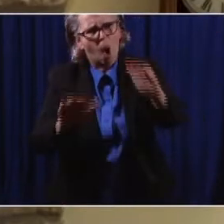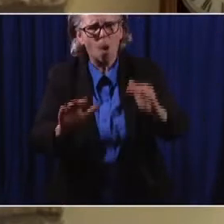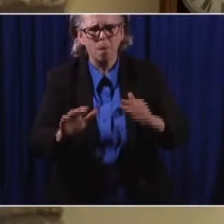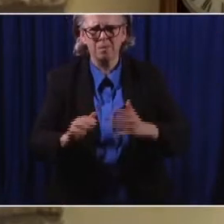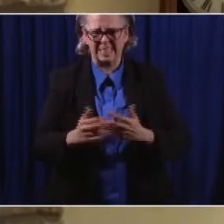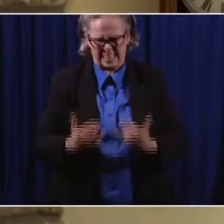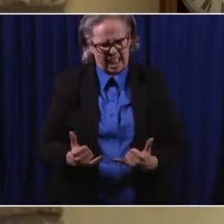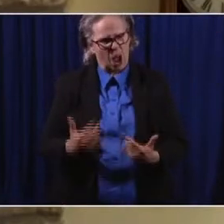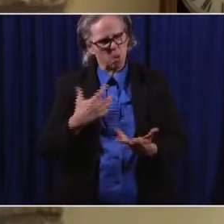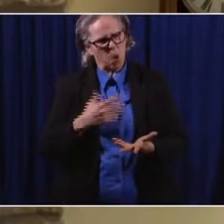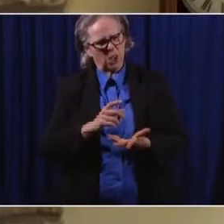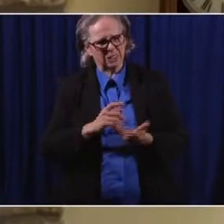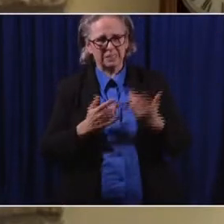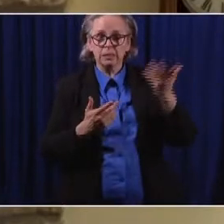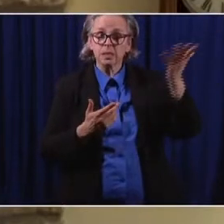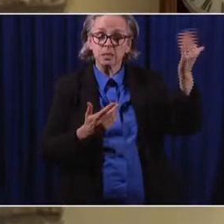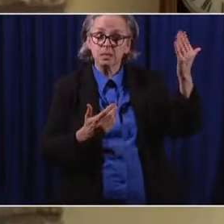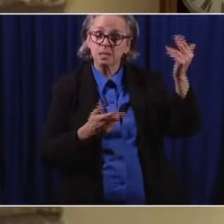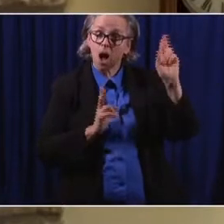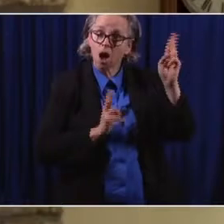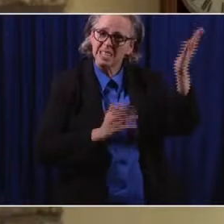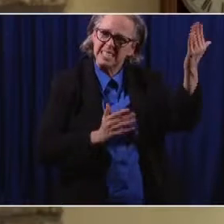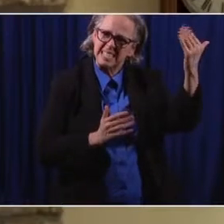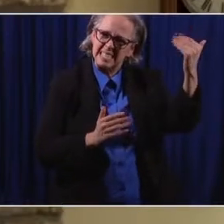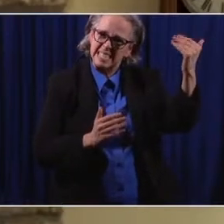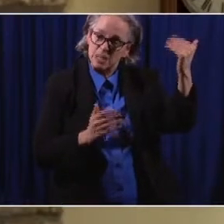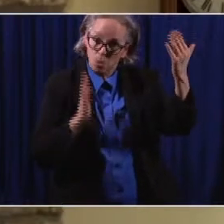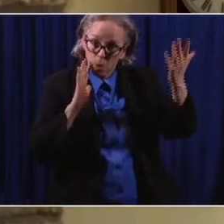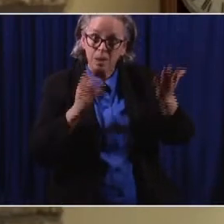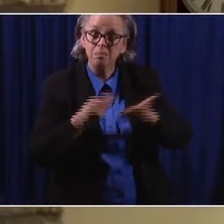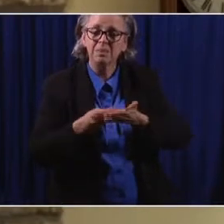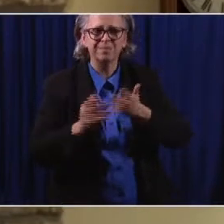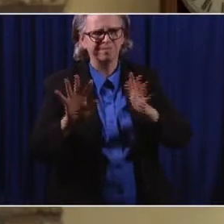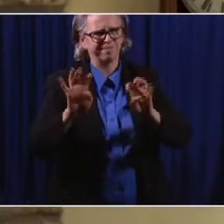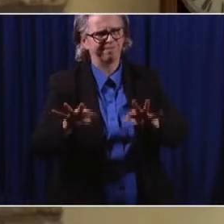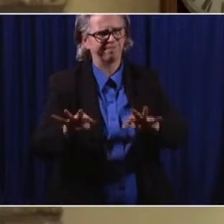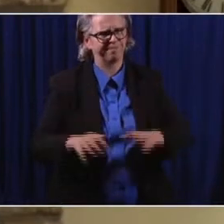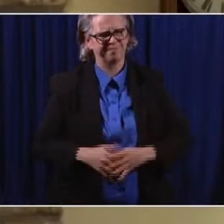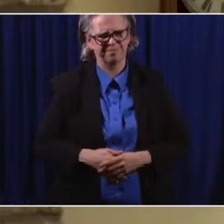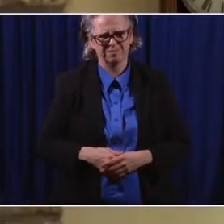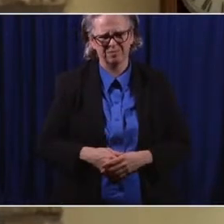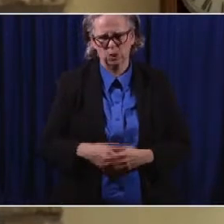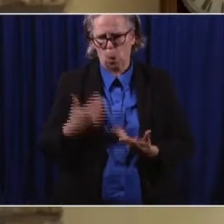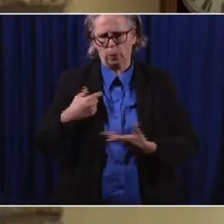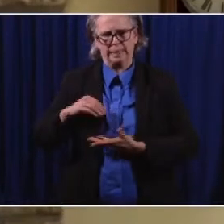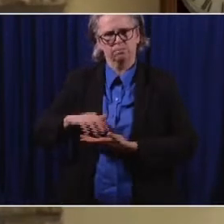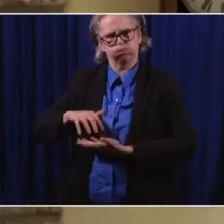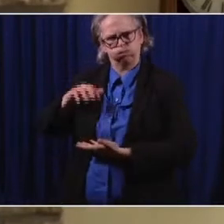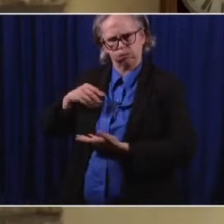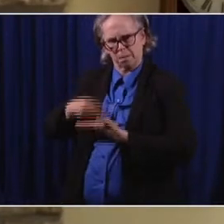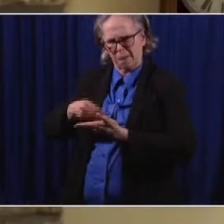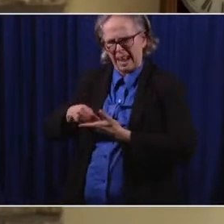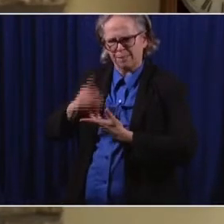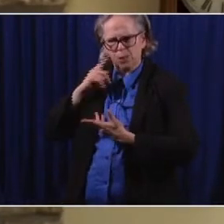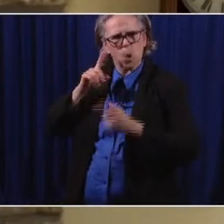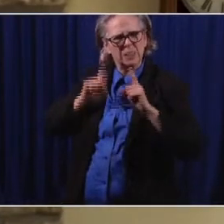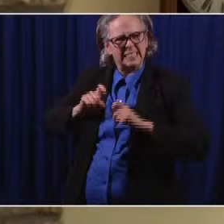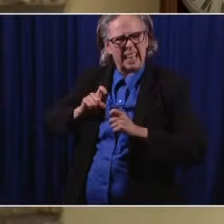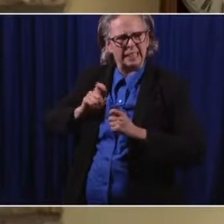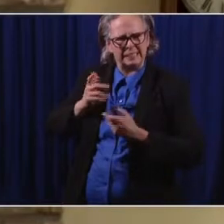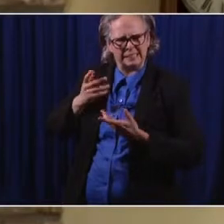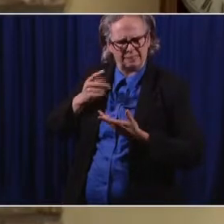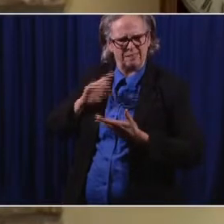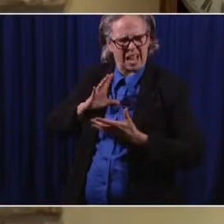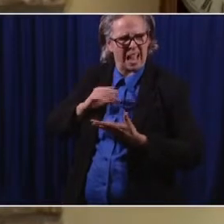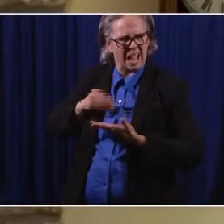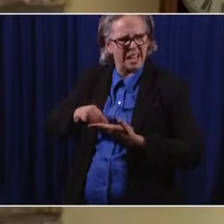still have money back, in regard to the testing and the other things that we absolutely have to have the money to be able to do to fight this